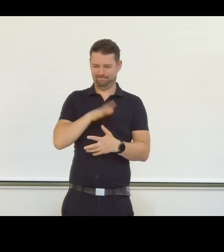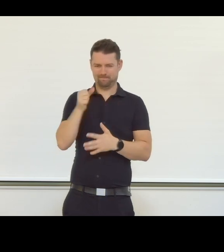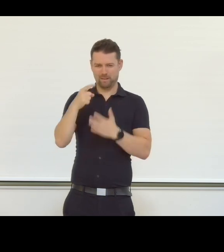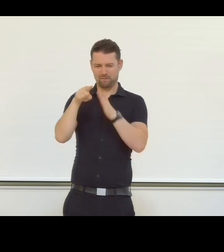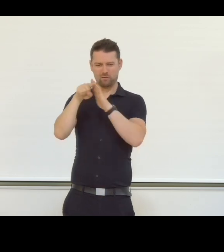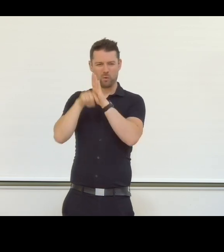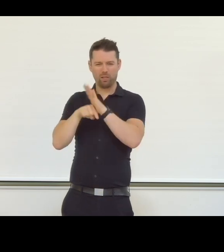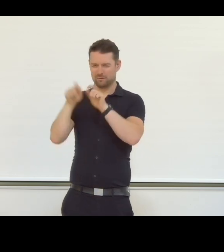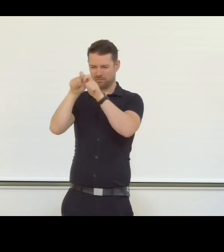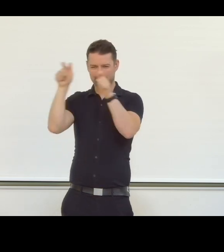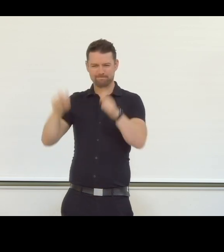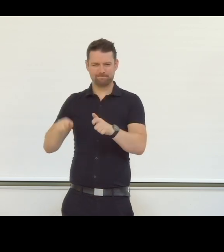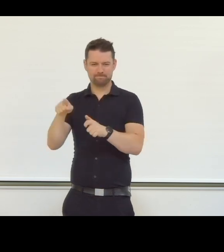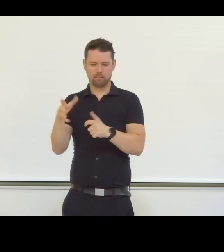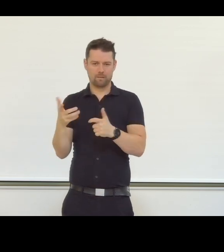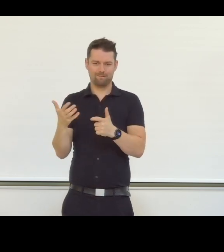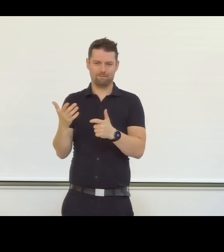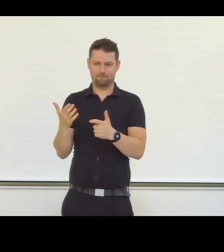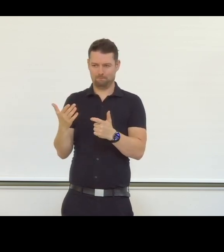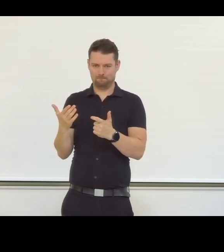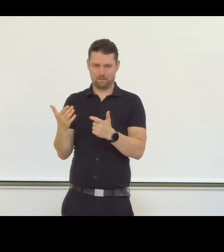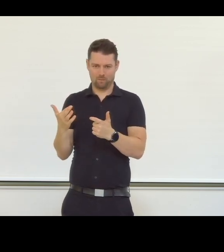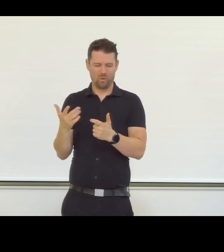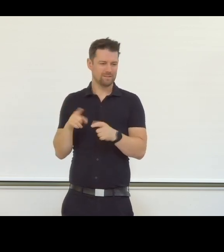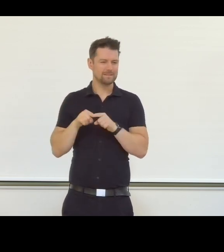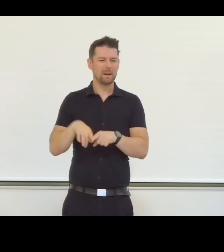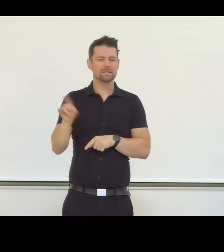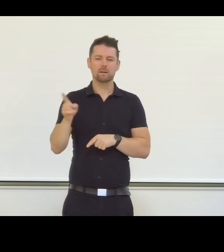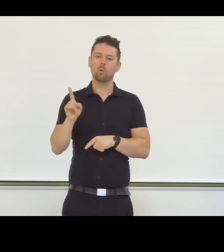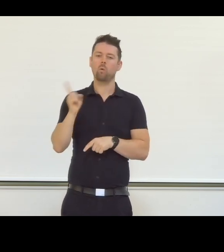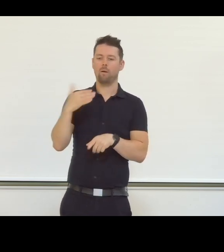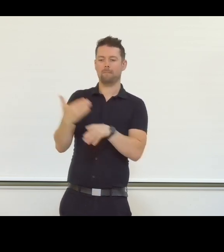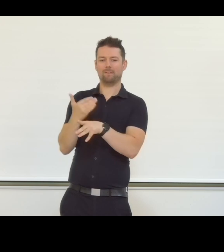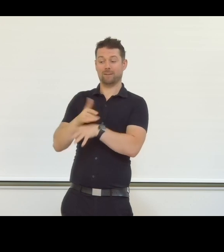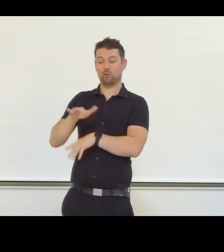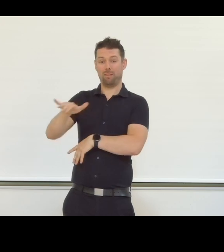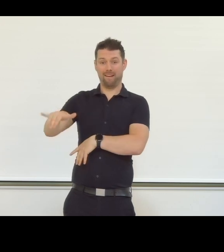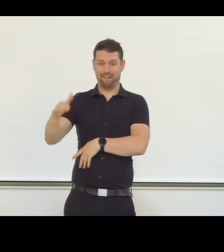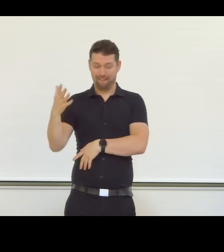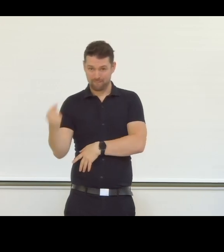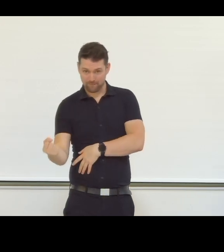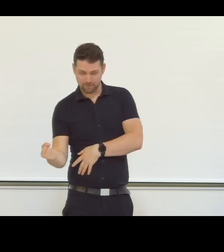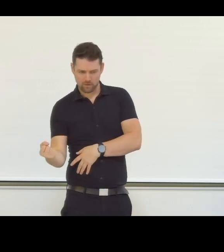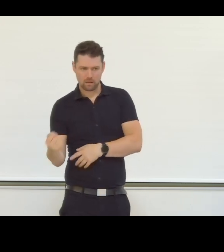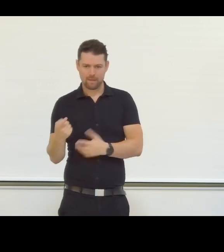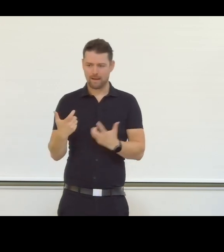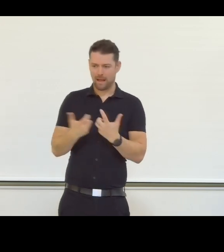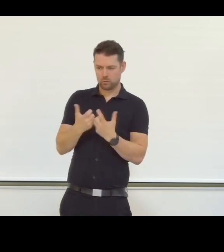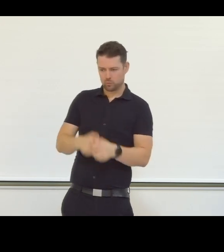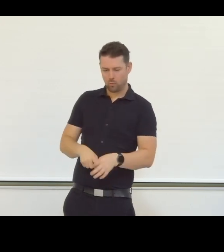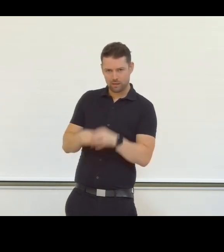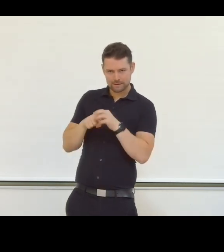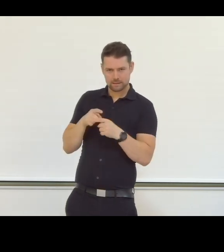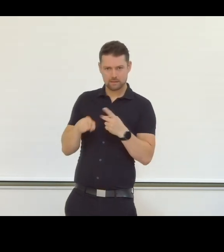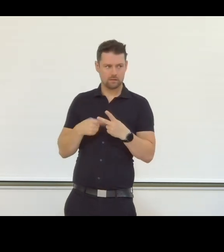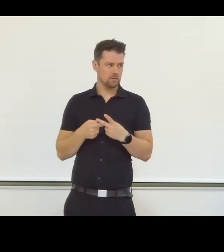acceptable for the type of manufacturing you have available, and then to give at least a baseline of assurance and say, okay, we're going to use this part